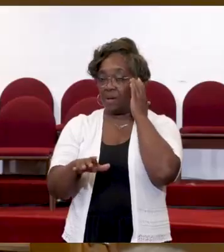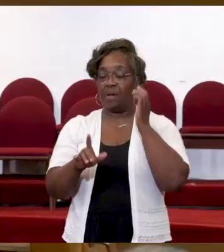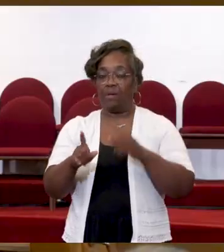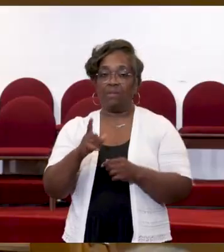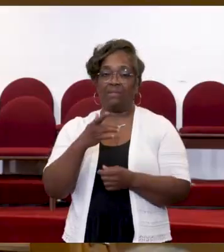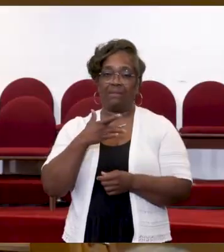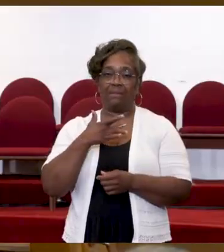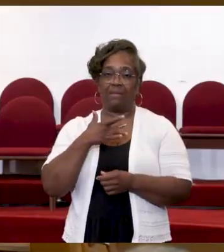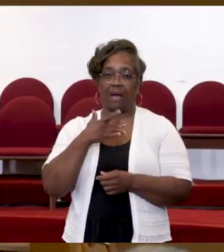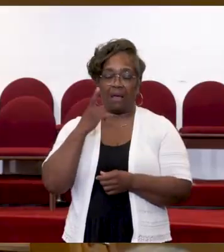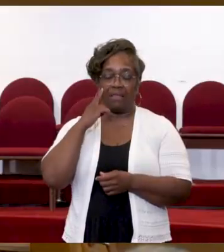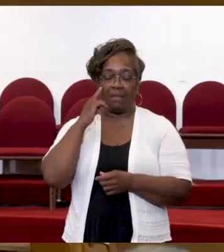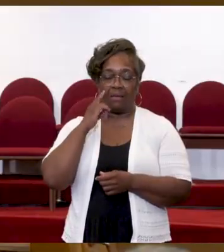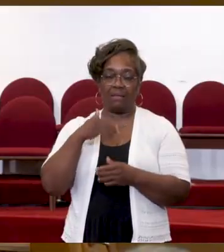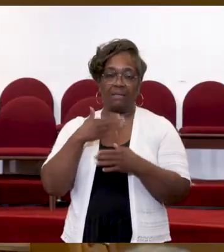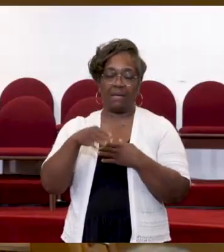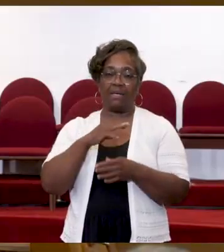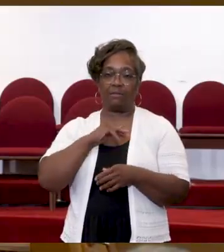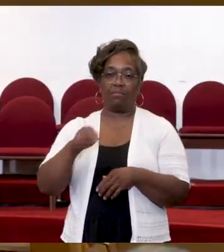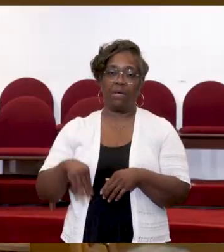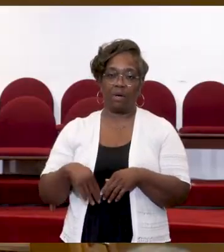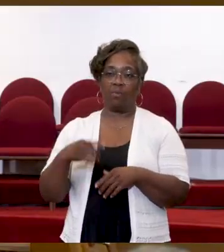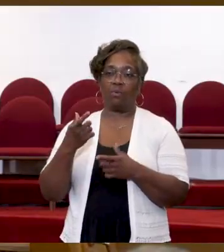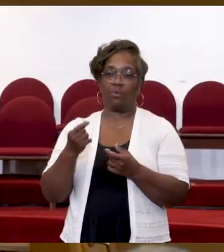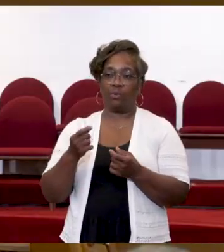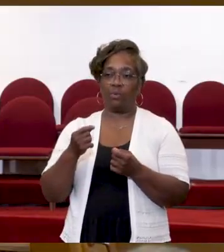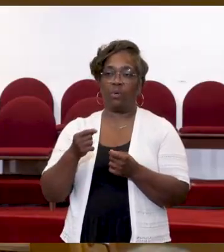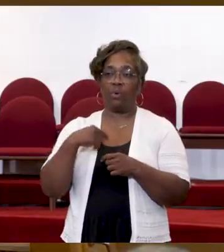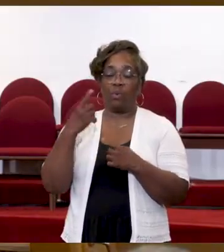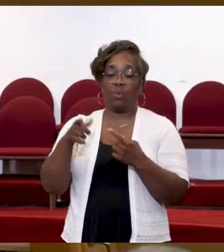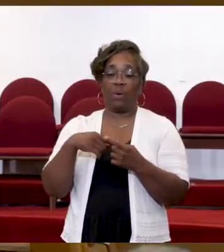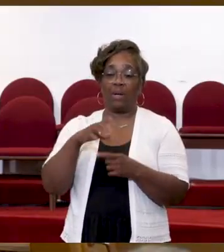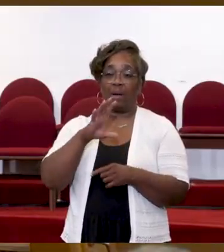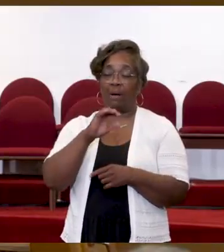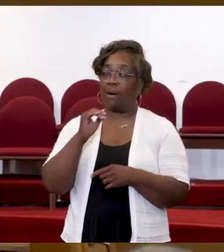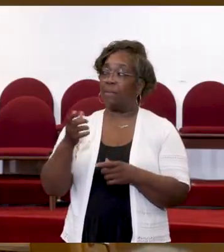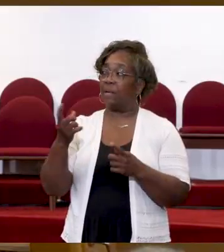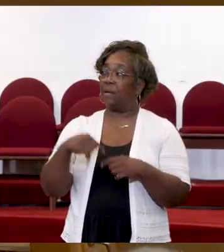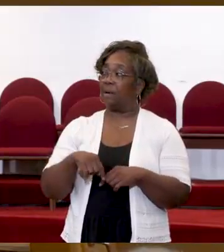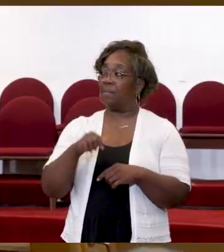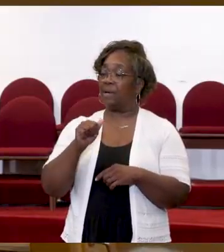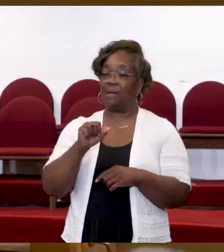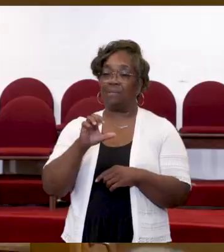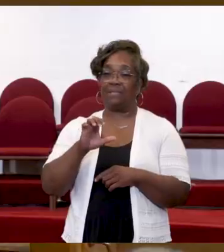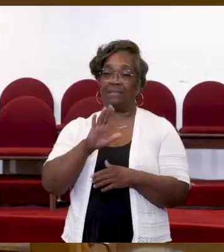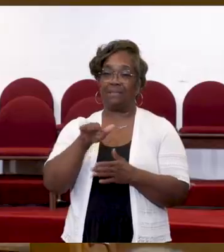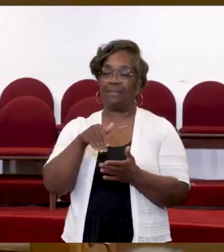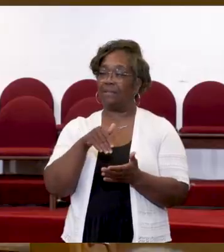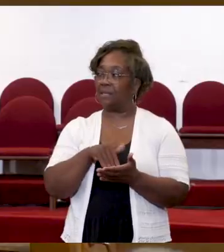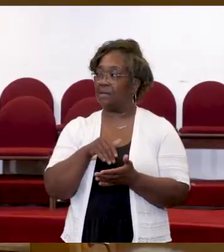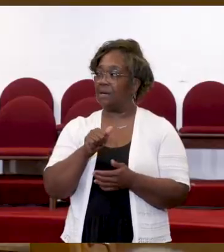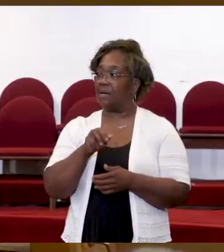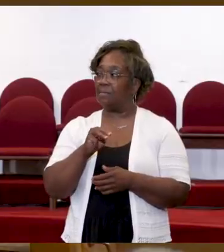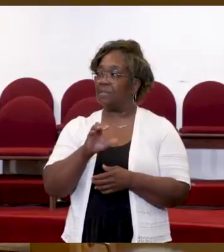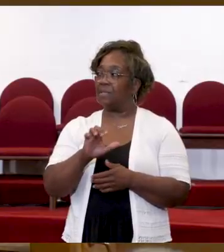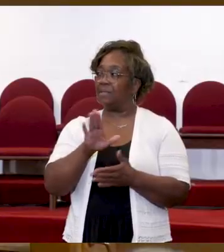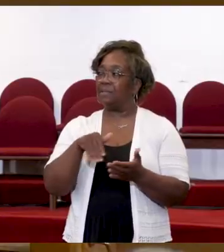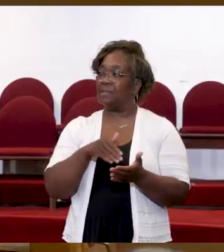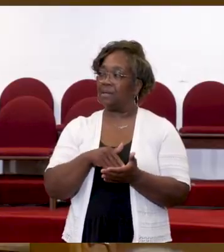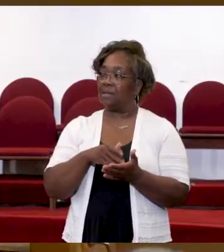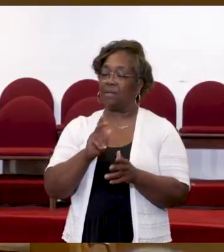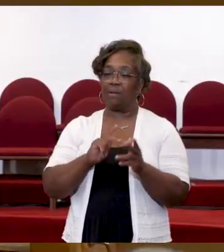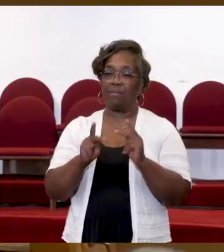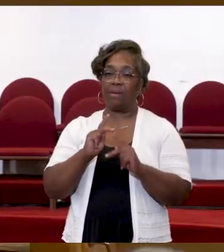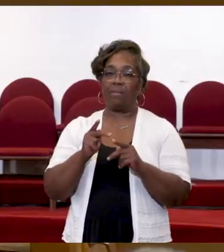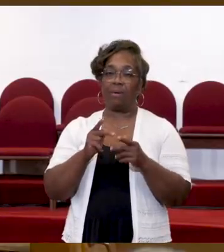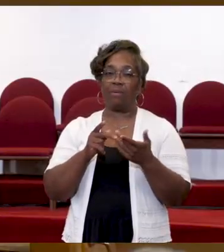do, which is when there is a company who comes in, the AMC site on Plymouth Road, where the neighbors came in and argued in favor